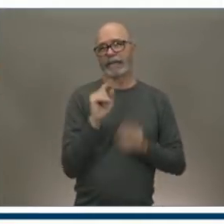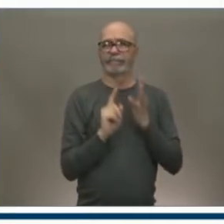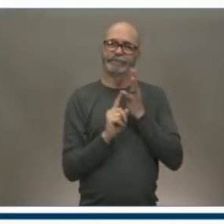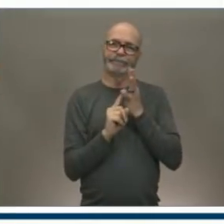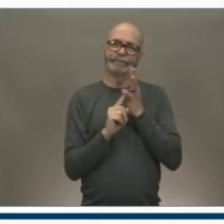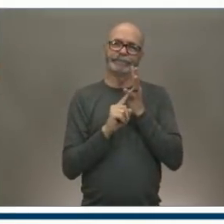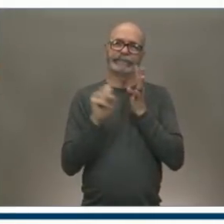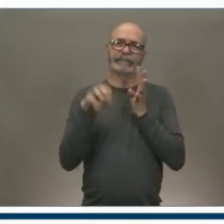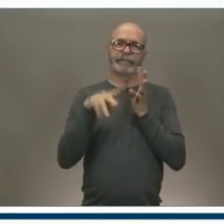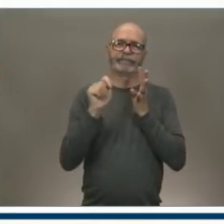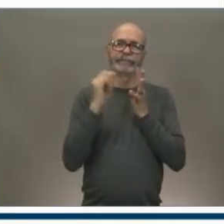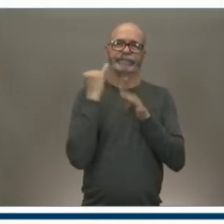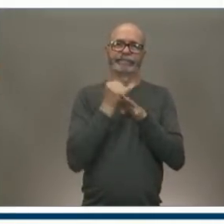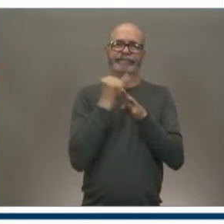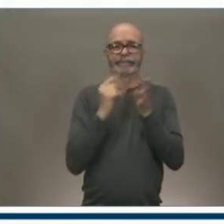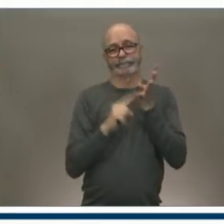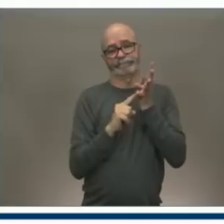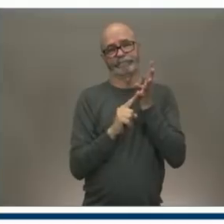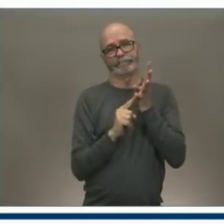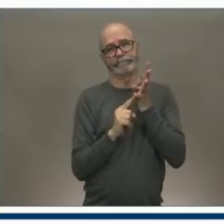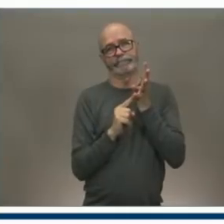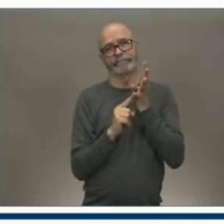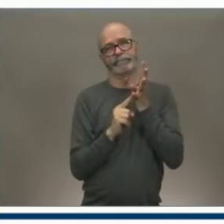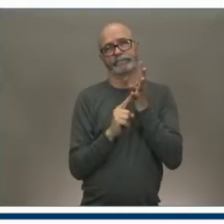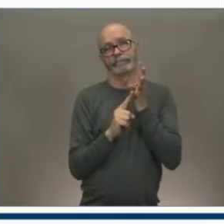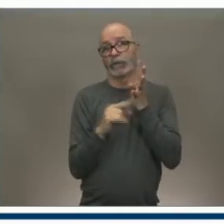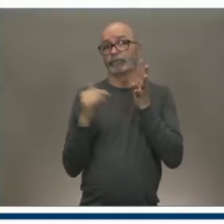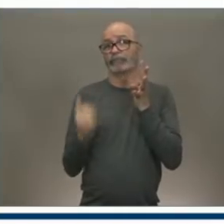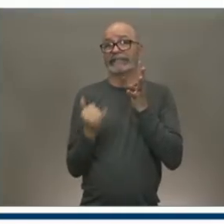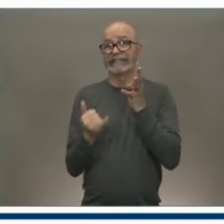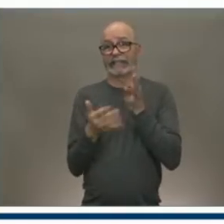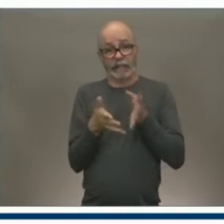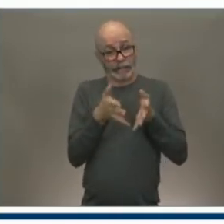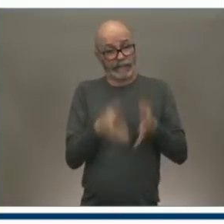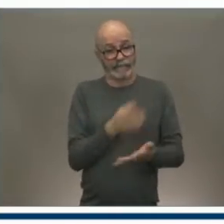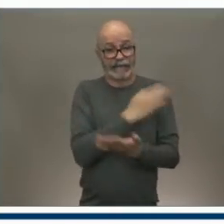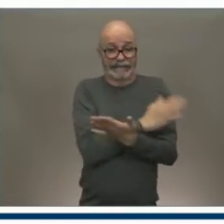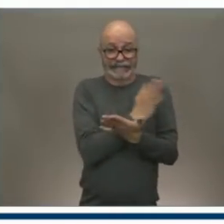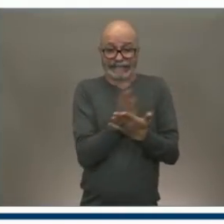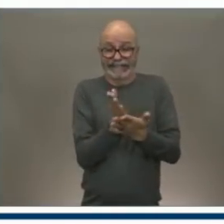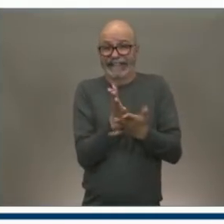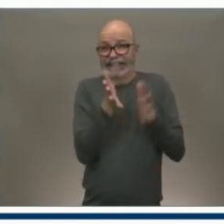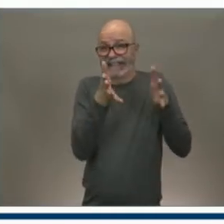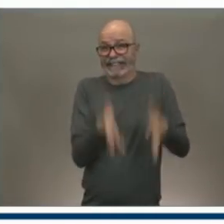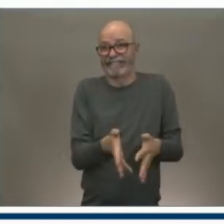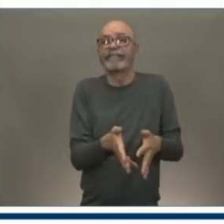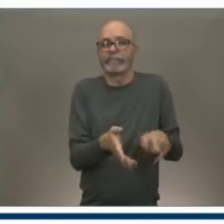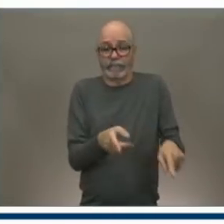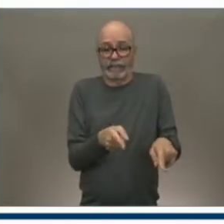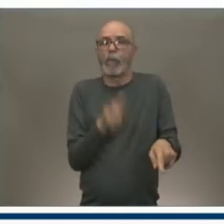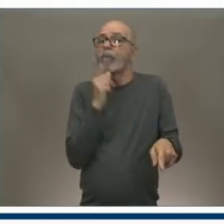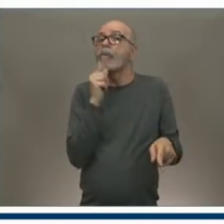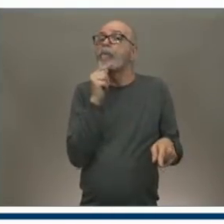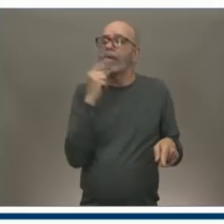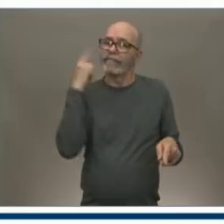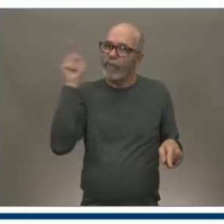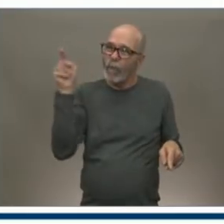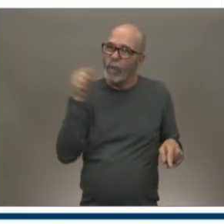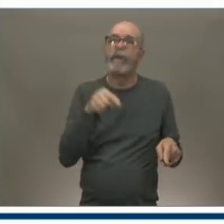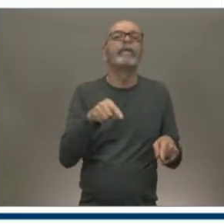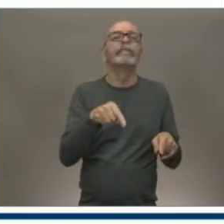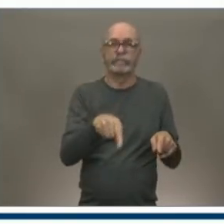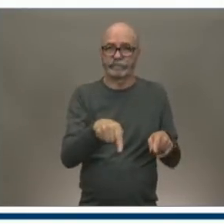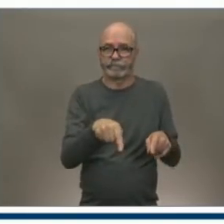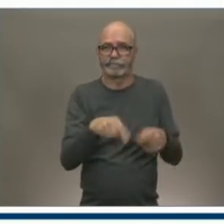currently, due to our existing limited supply right now, we continue to offer vaccine to the following groups